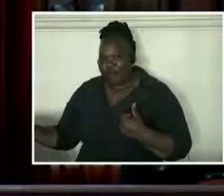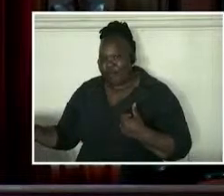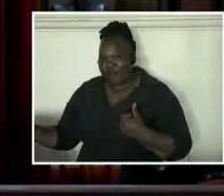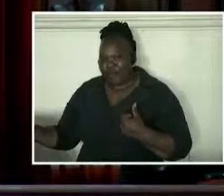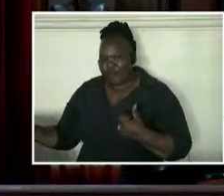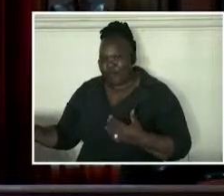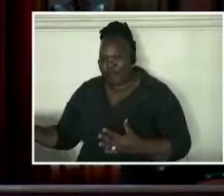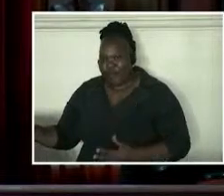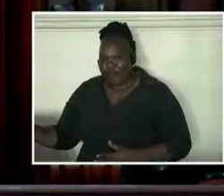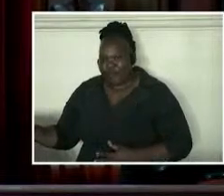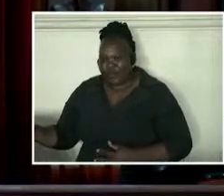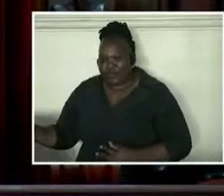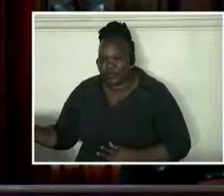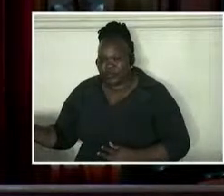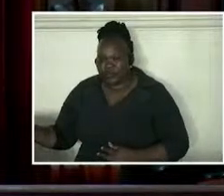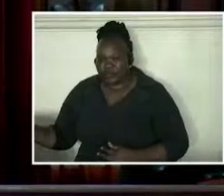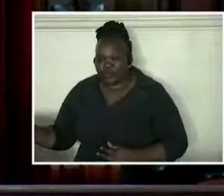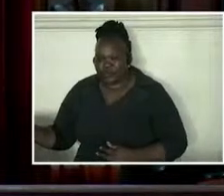and